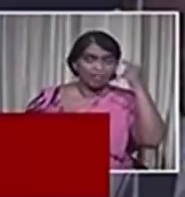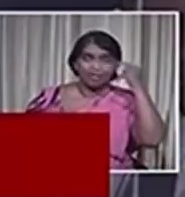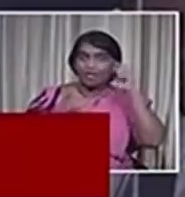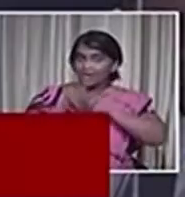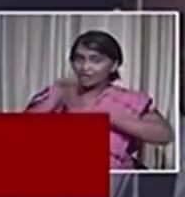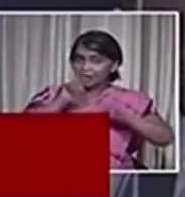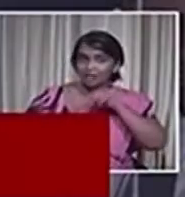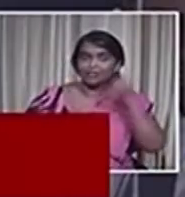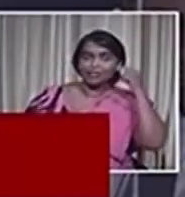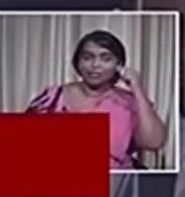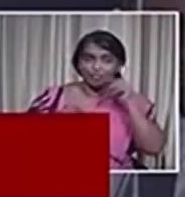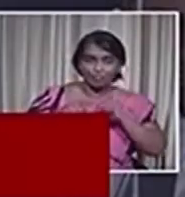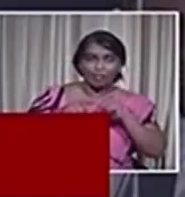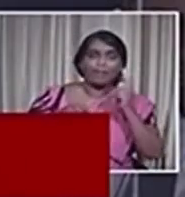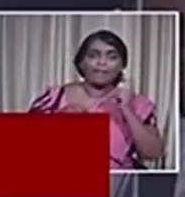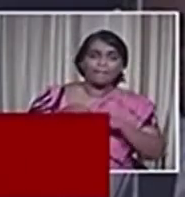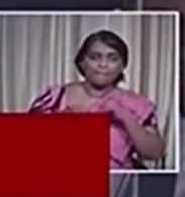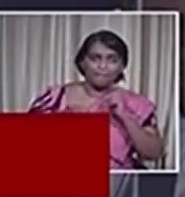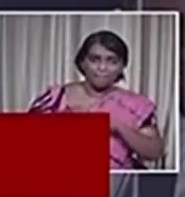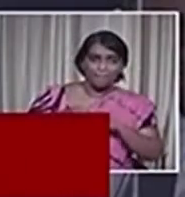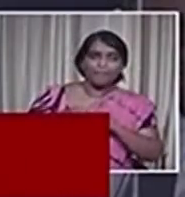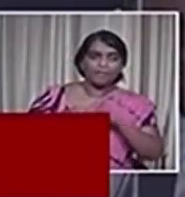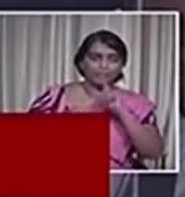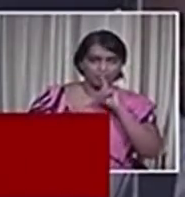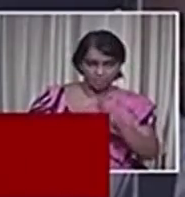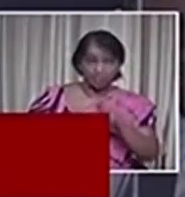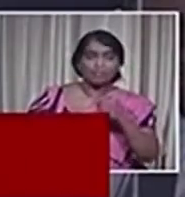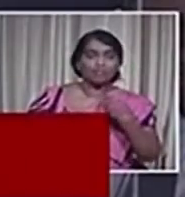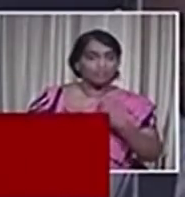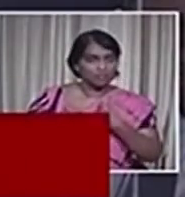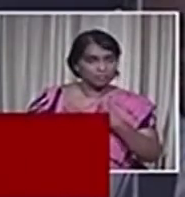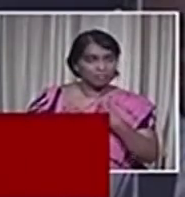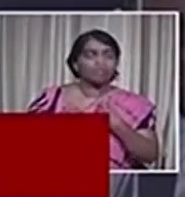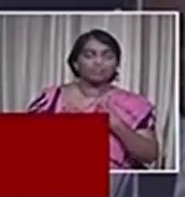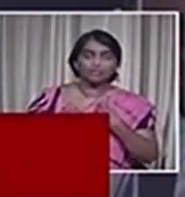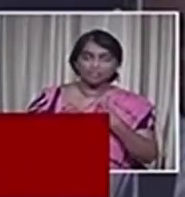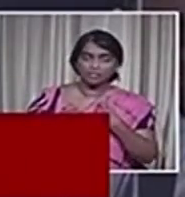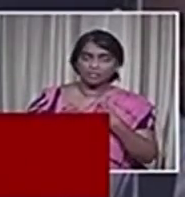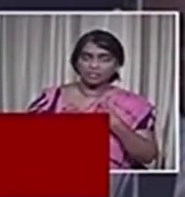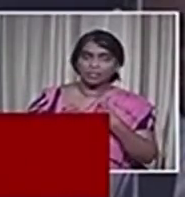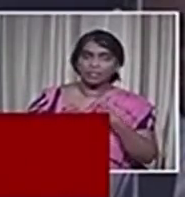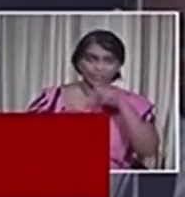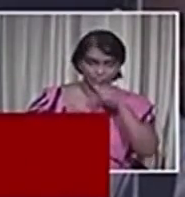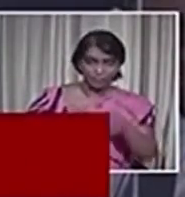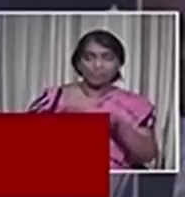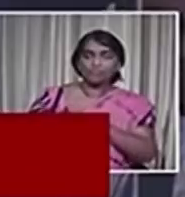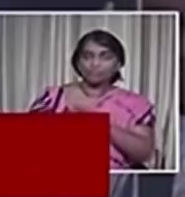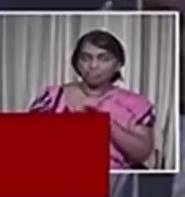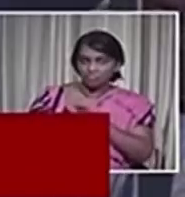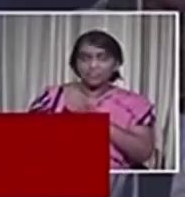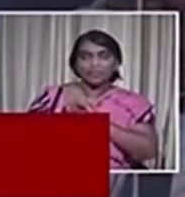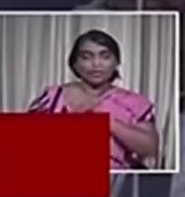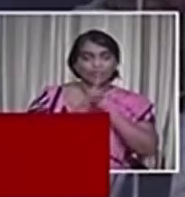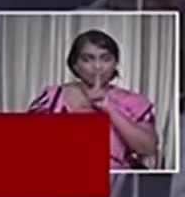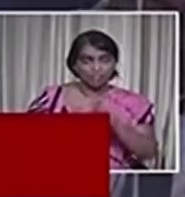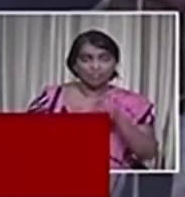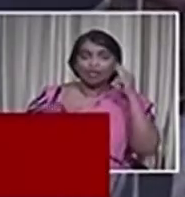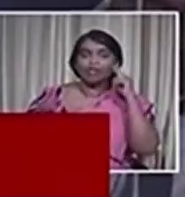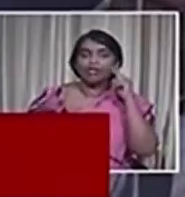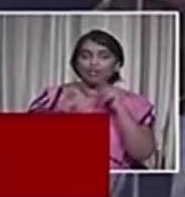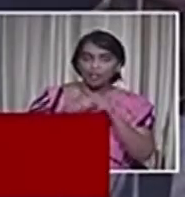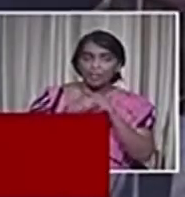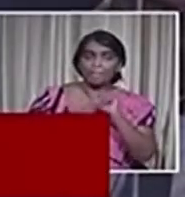very clearly stated that the emergency regulation will be tabled in the House today. Yes. Vote can be taken any other